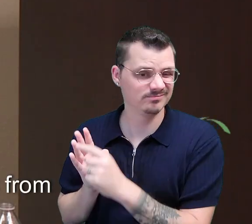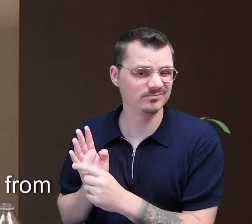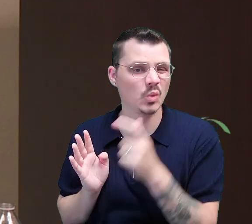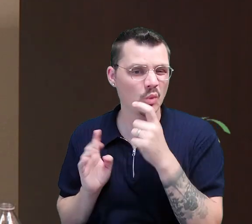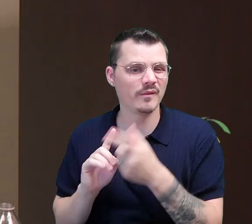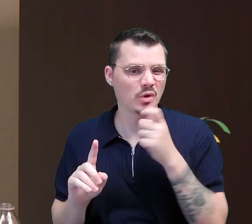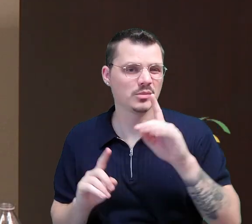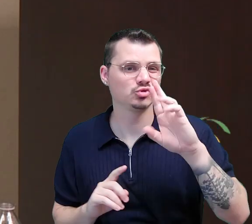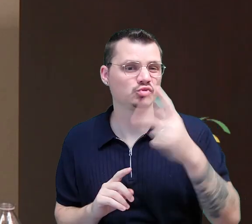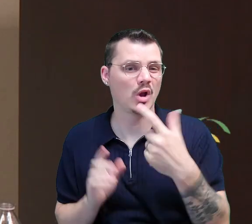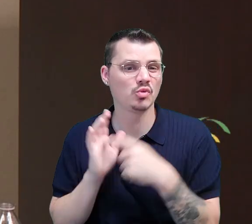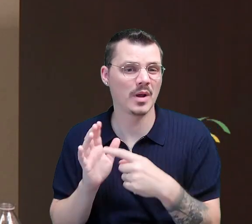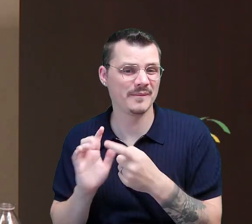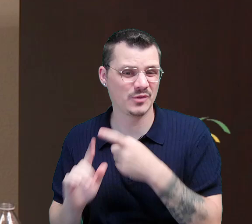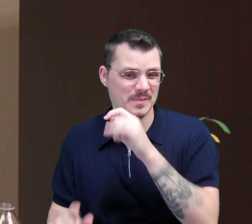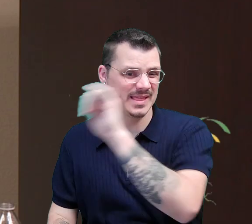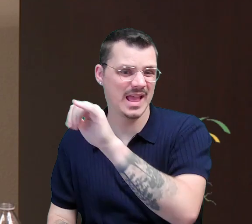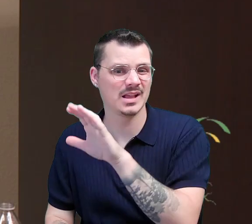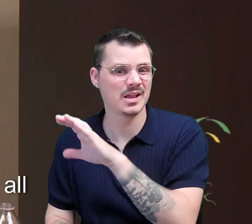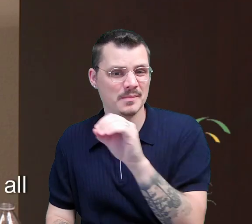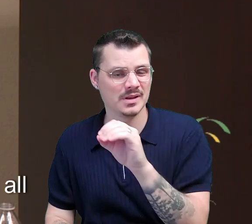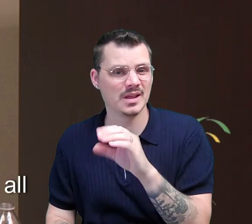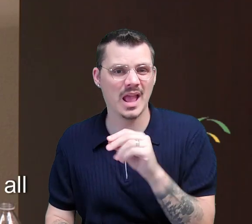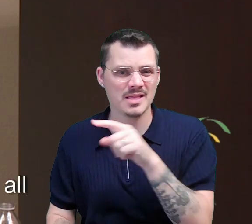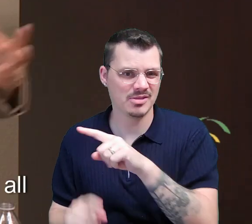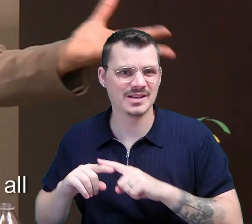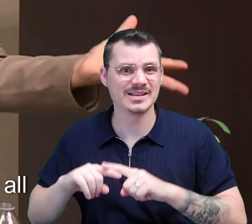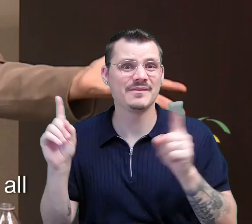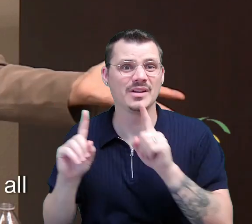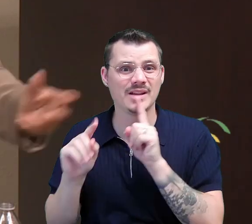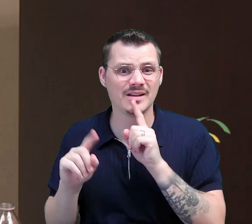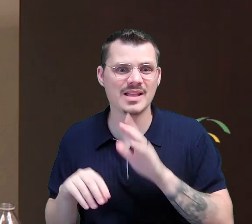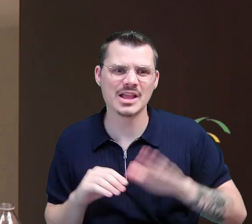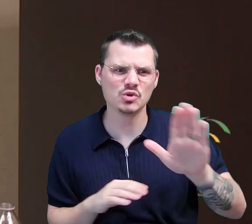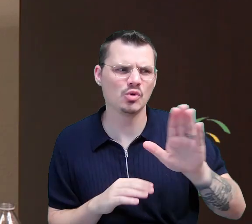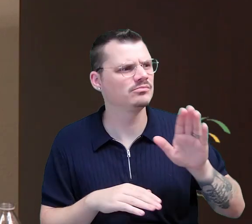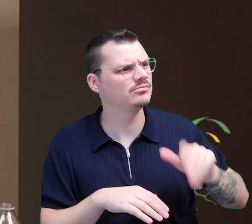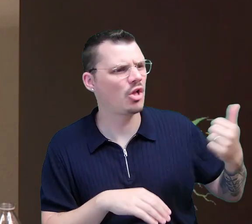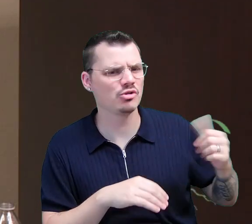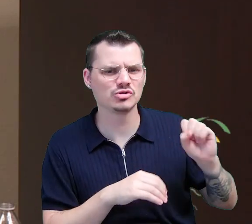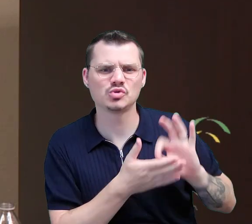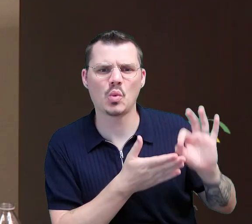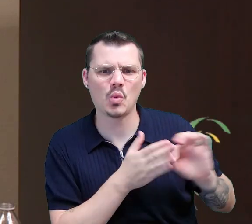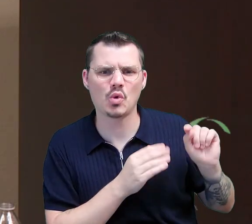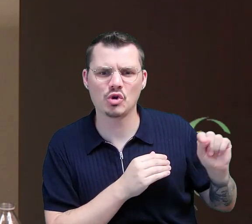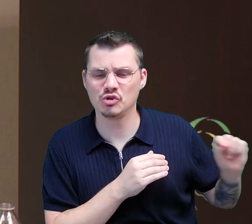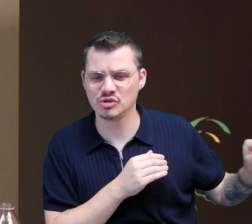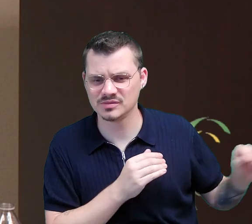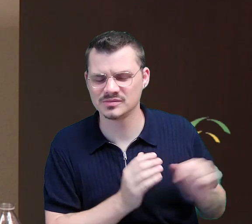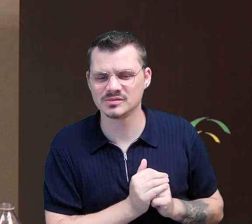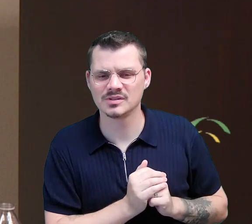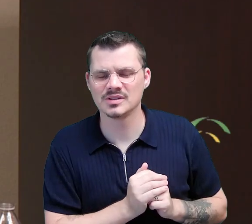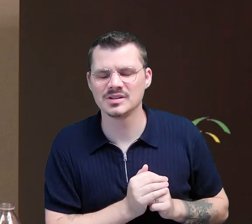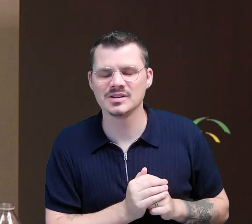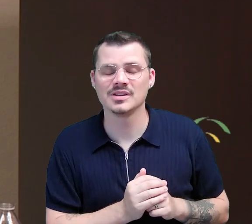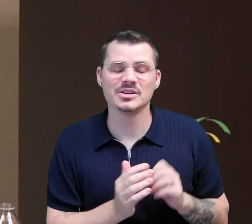reps from this pharmaceutical company, and they're quite a bit different than all your other evaluation scores. So